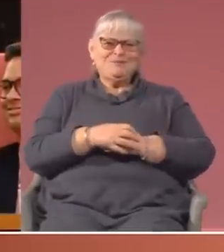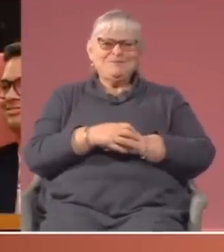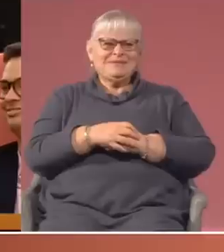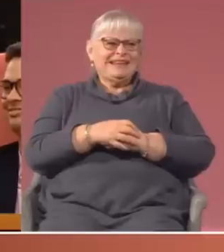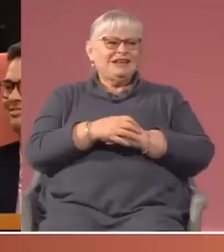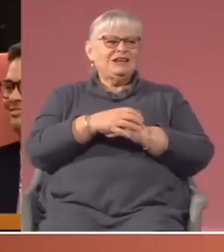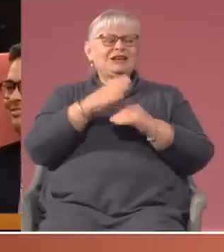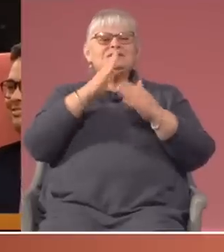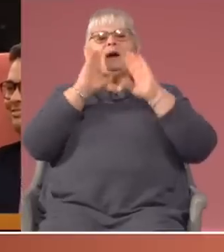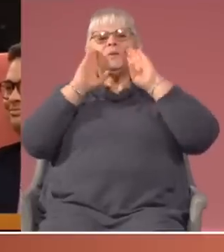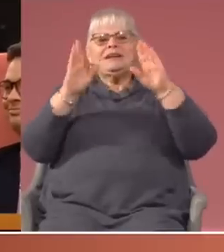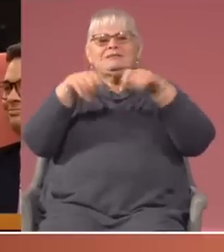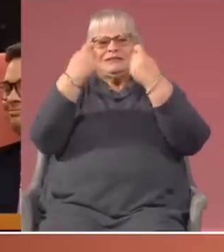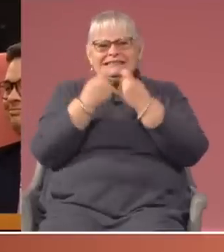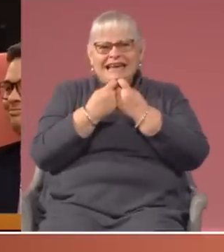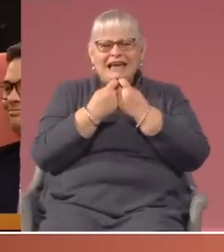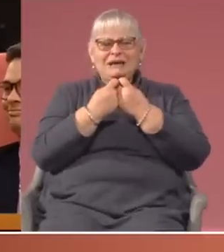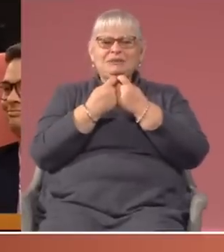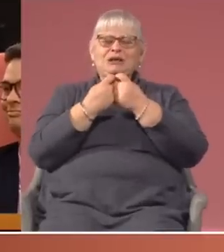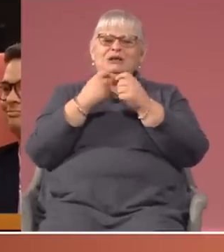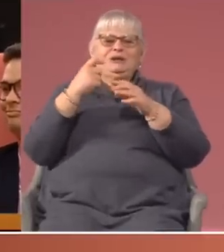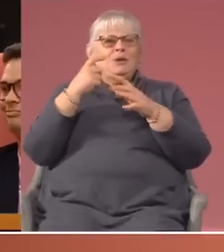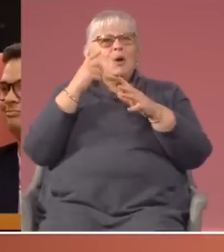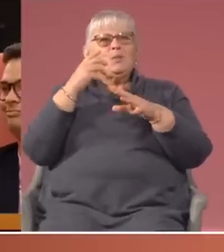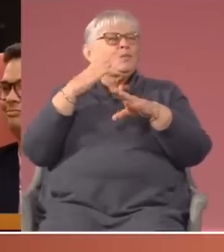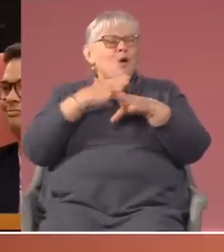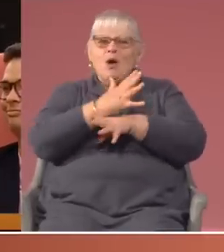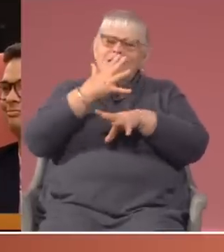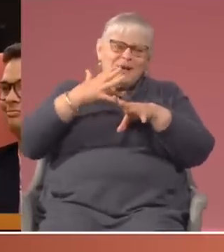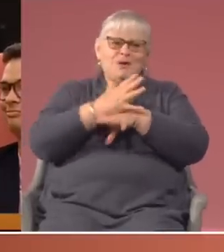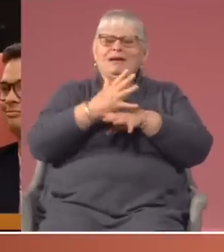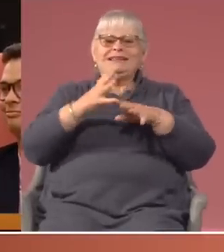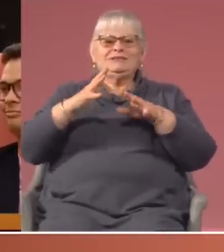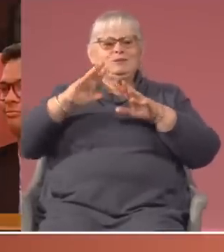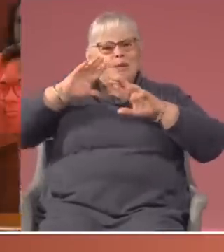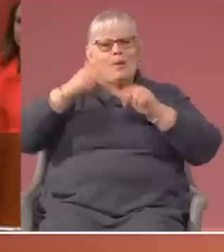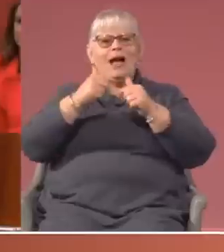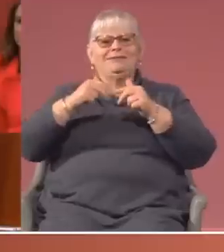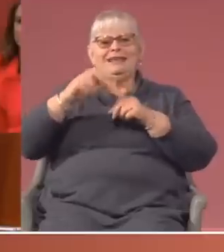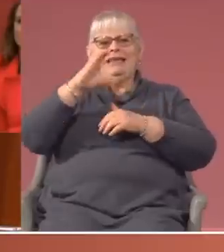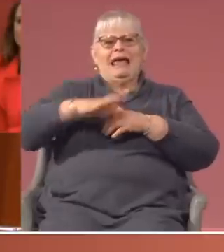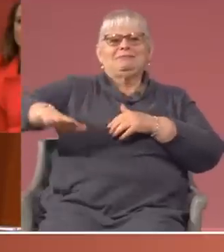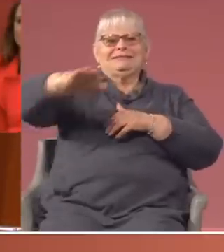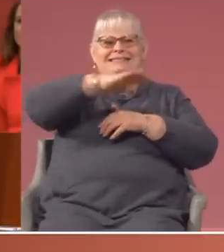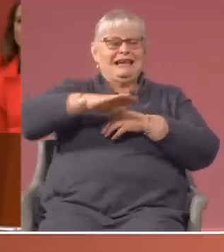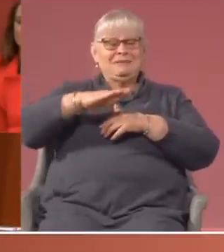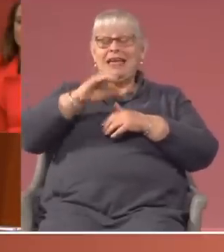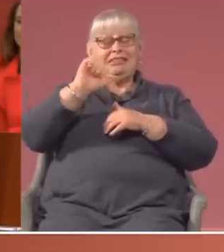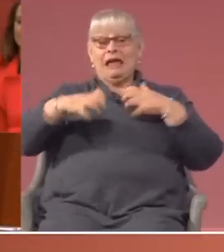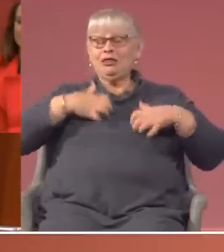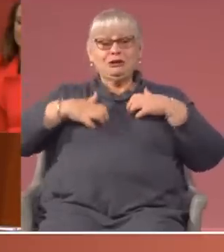And to my incredible team who work tirelessly to serve the people of the ACT, whose brilliance and enthusiasm astounds me every single